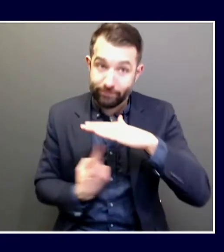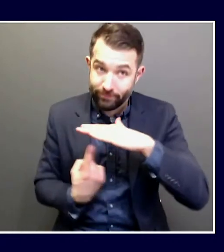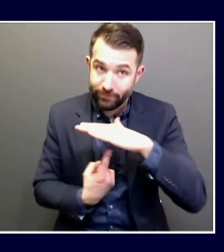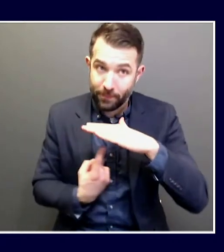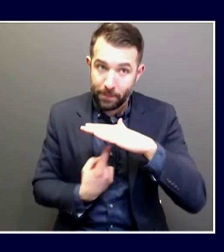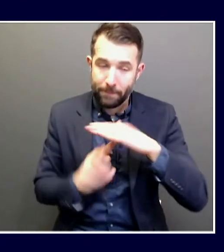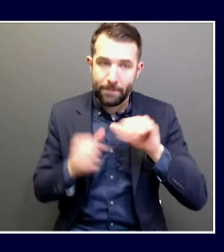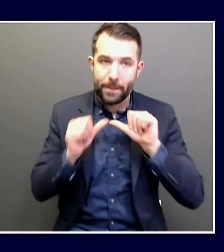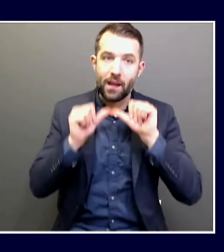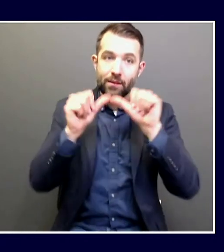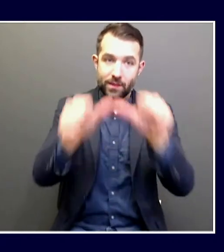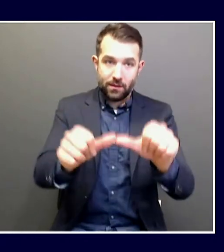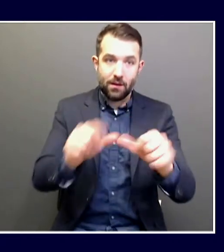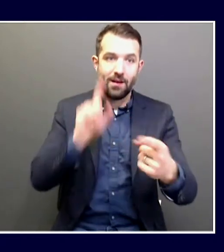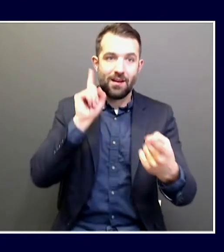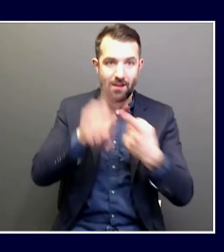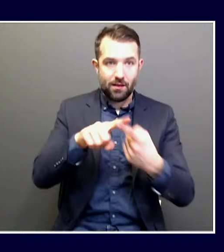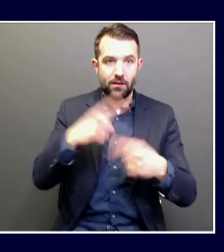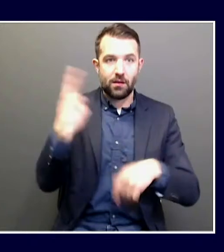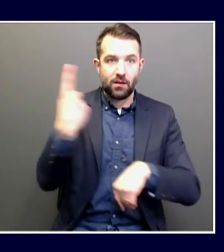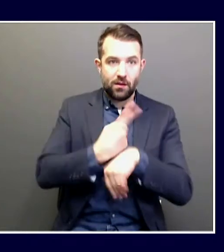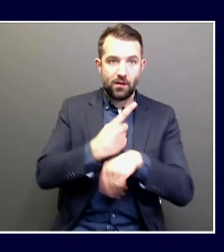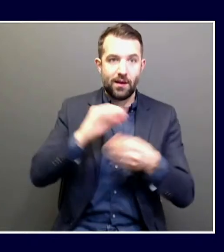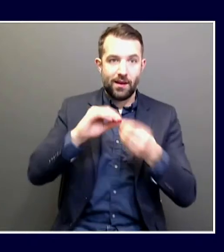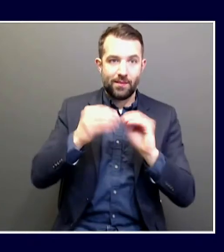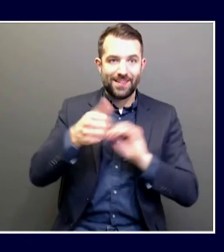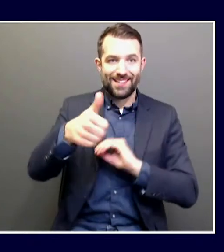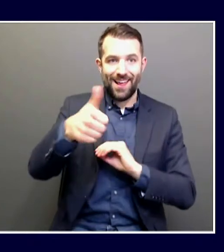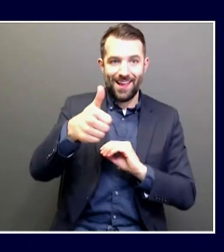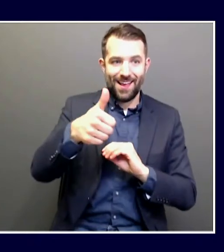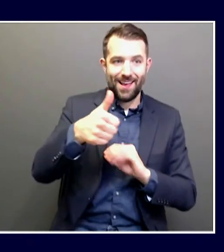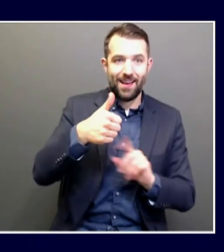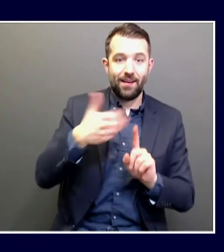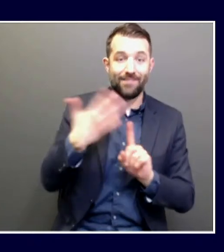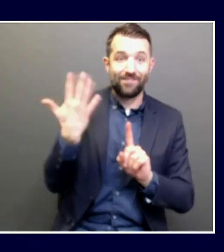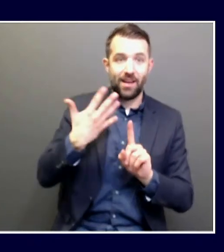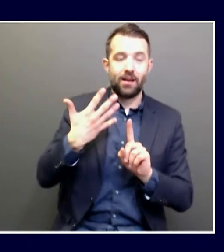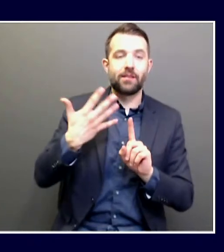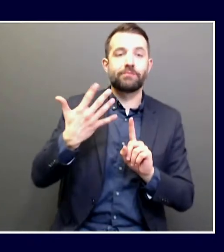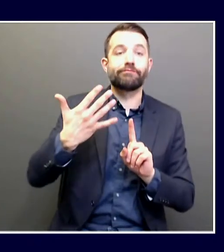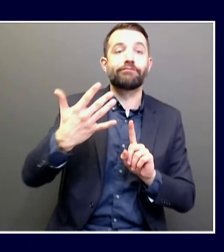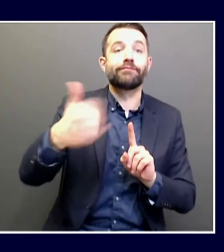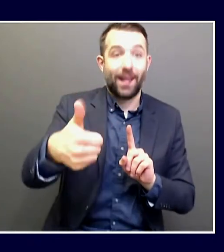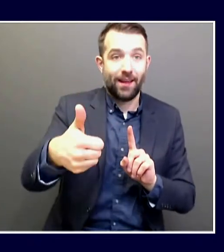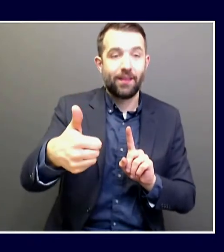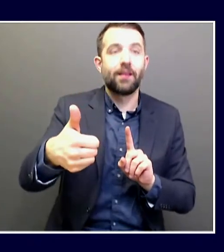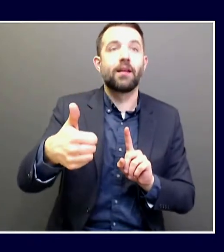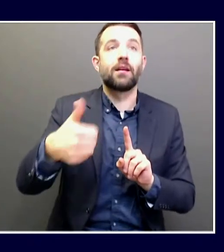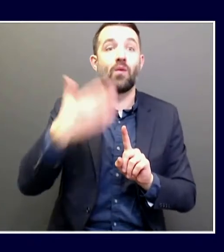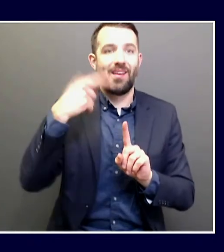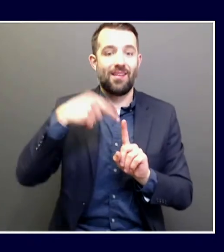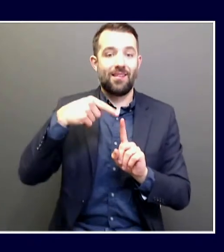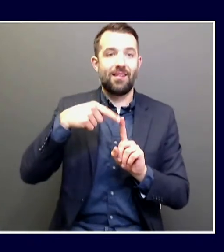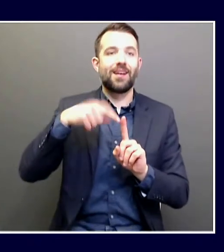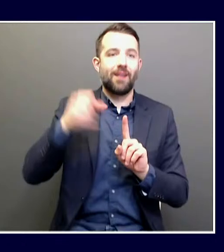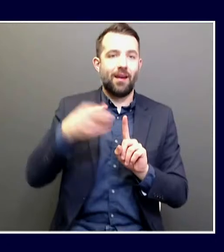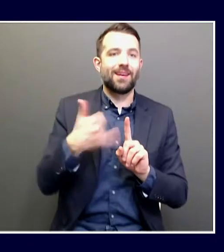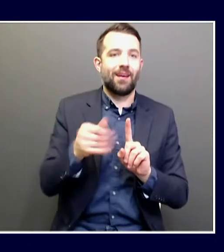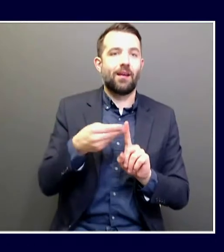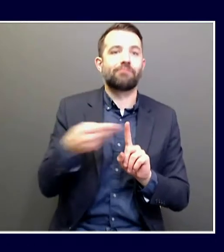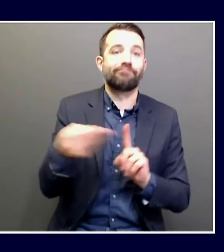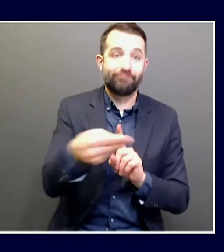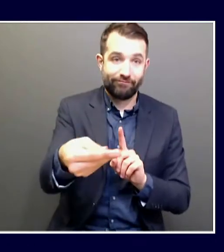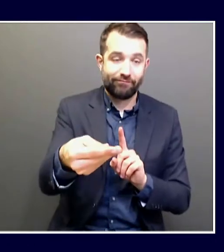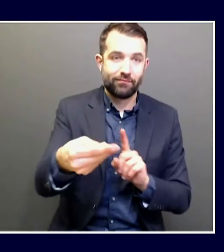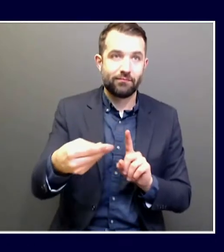If that test is positive, it suggests that there's still a risk that you could spread COVID to others. That's why the smart thing to do, the right thing to